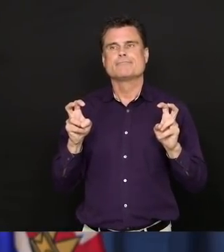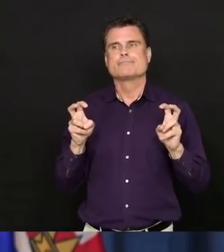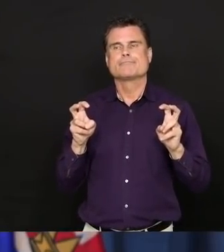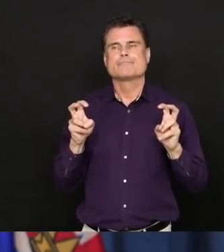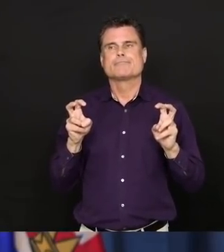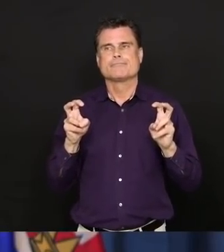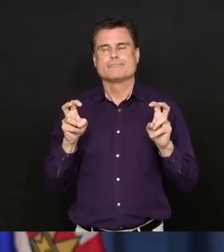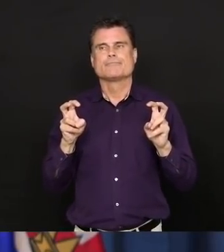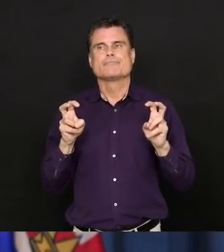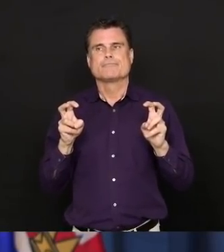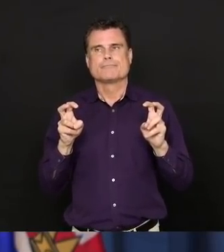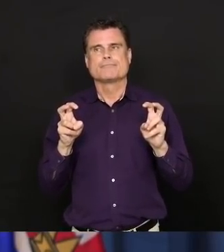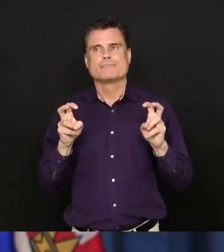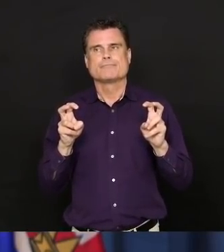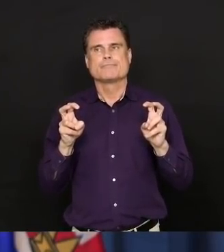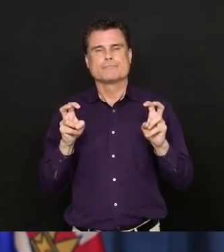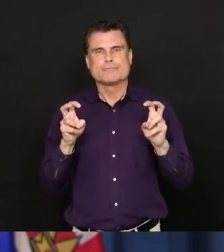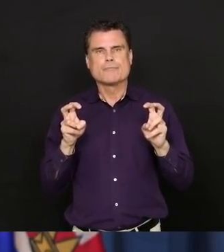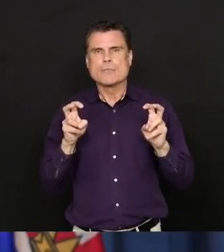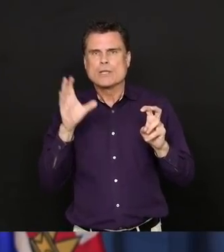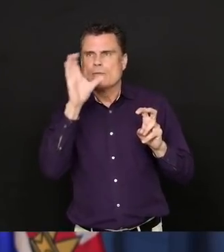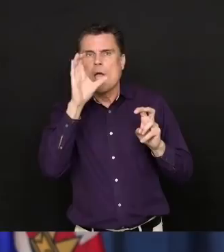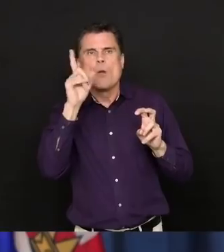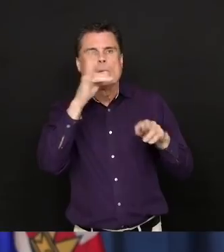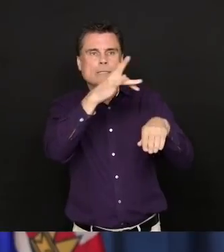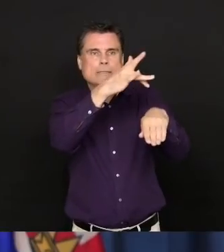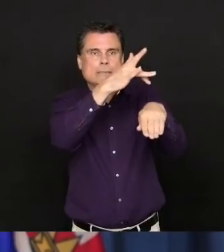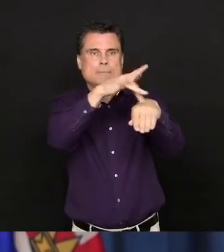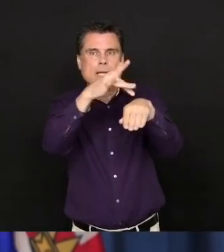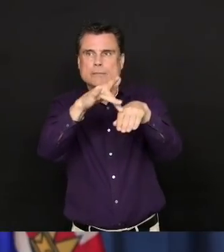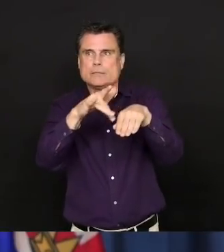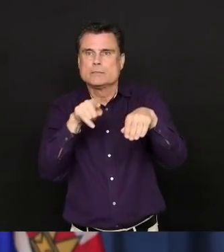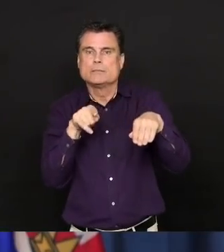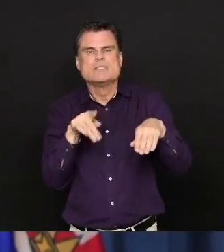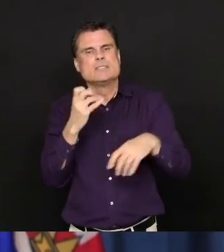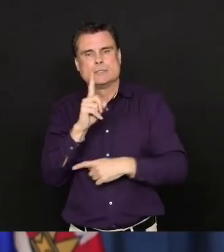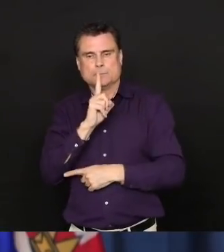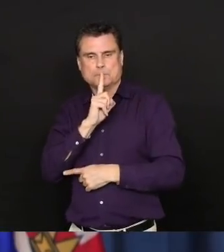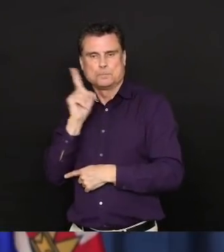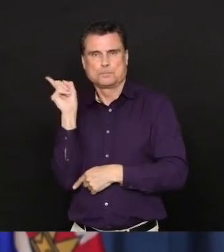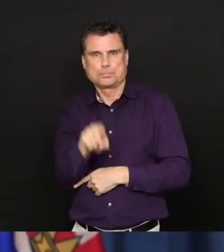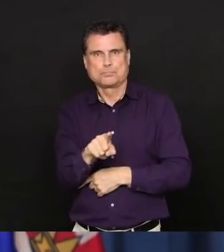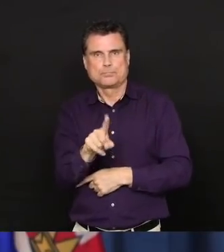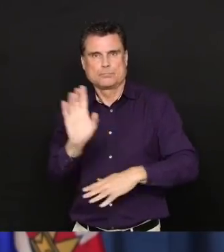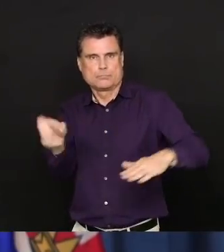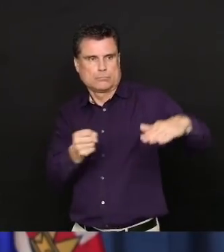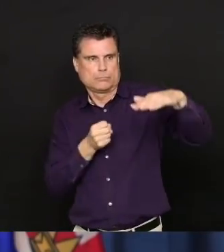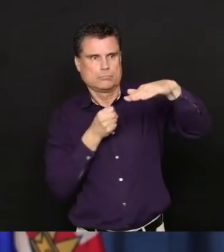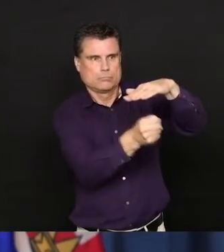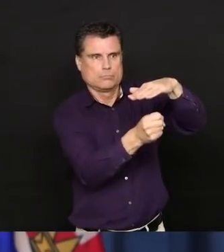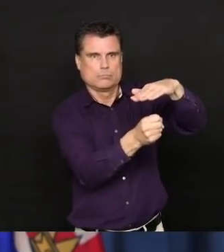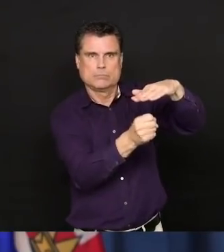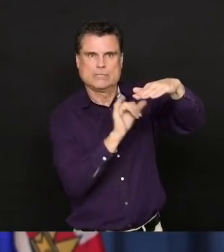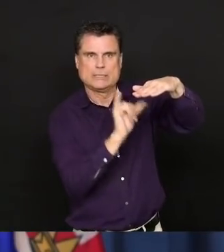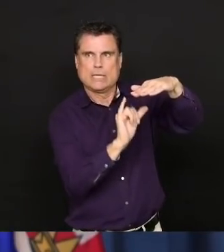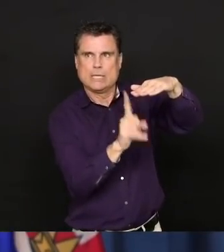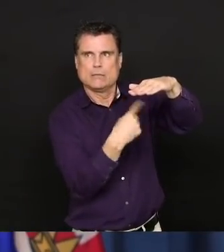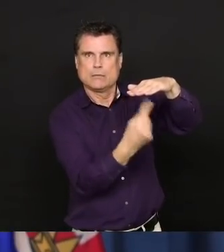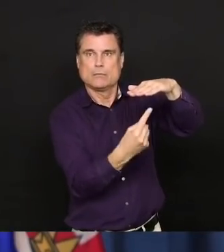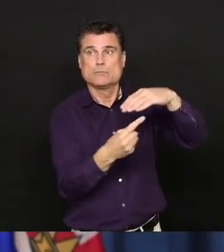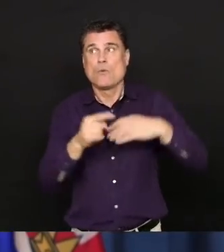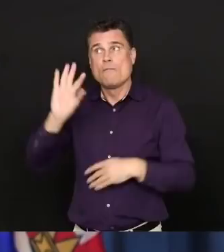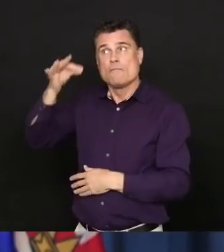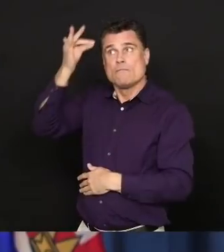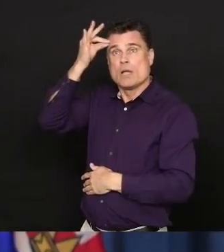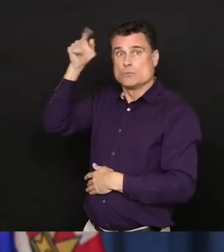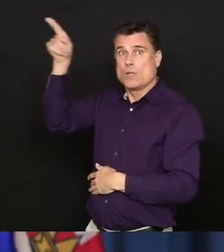thing I'd mention in those measures we need is much stronger, I think, screening at departure